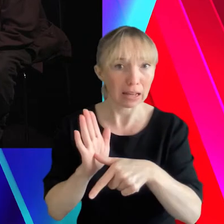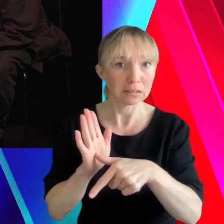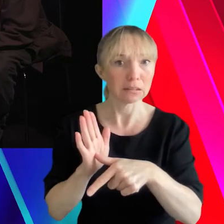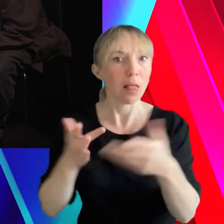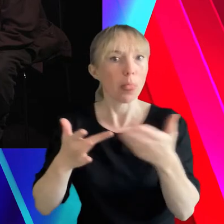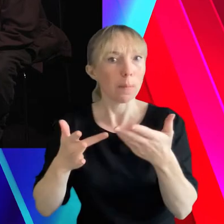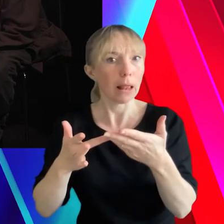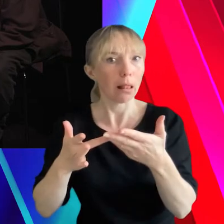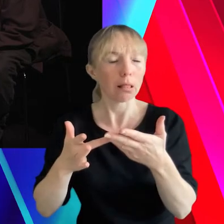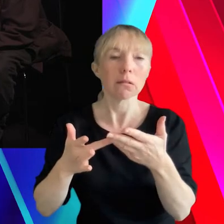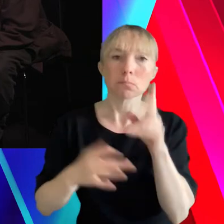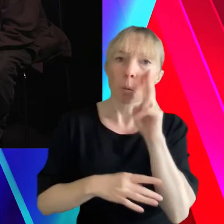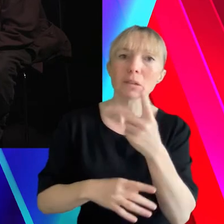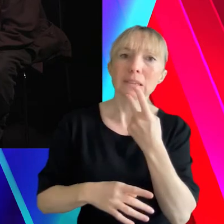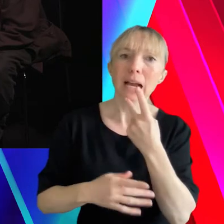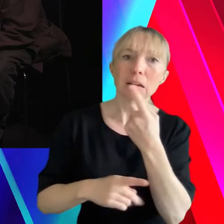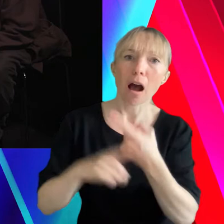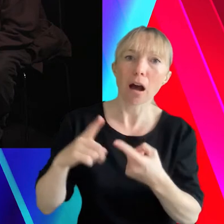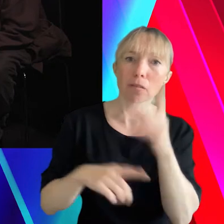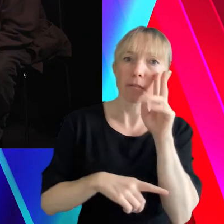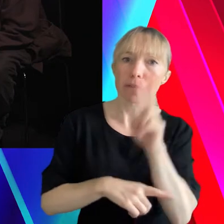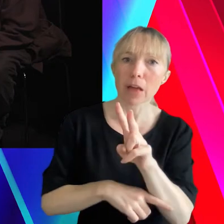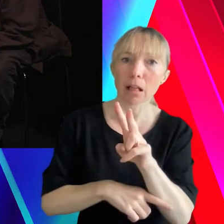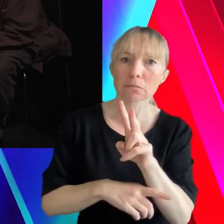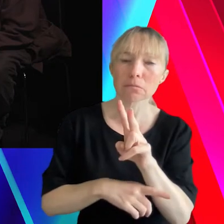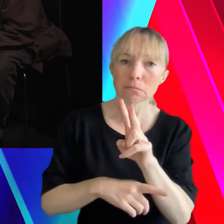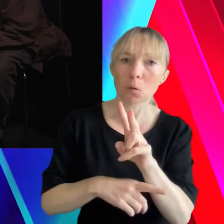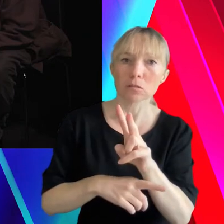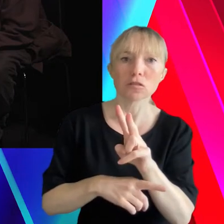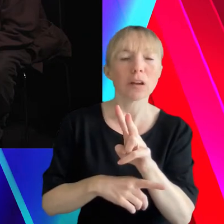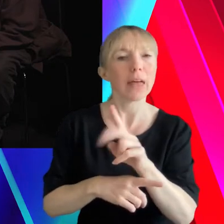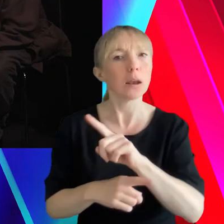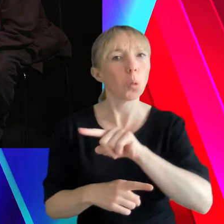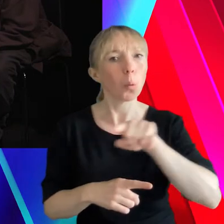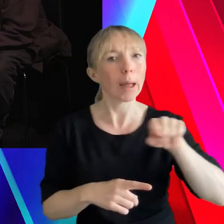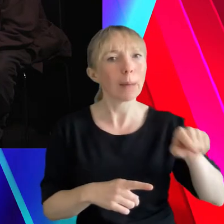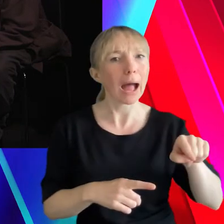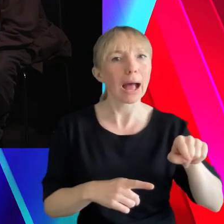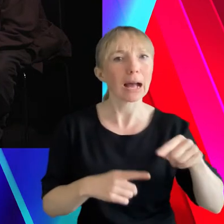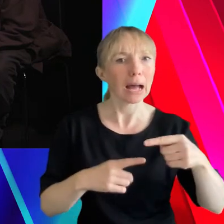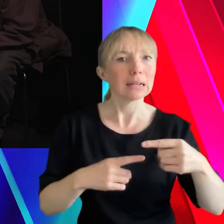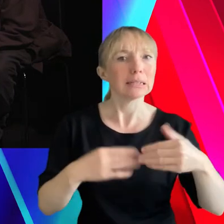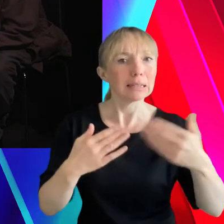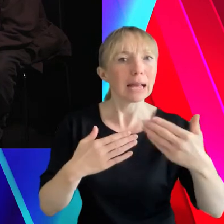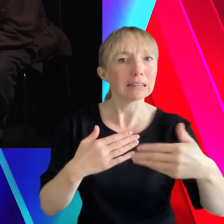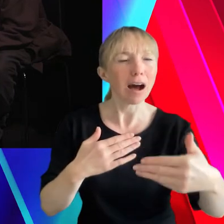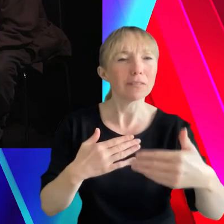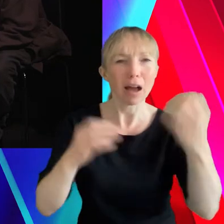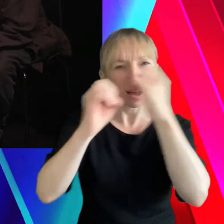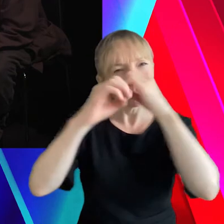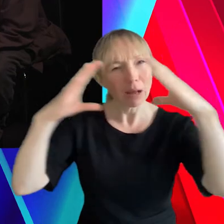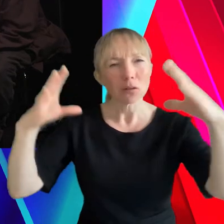watched the second half of it. And then on our way back, and also for the days after, I kept imagining what the first half